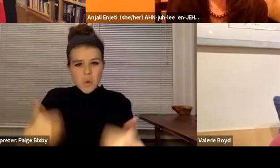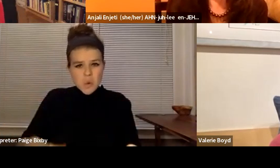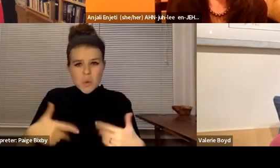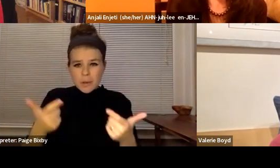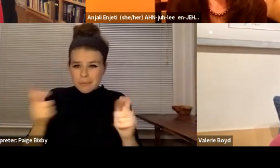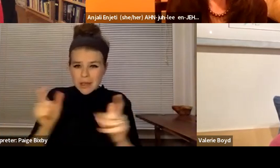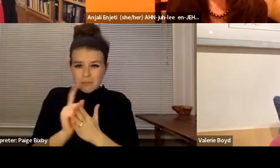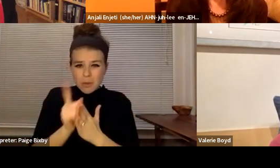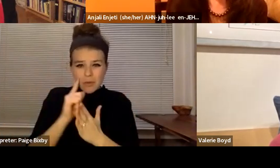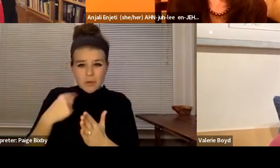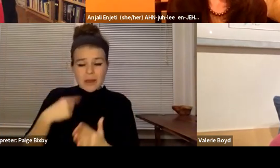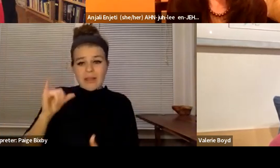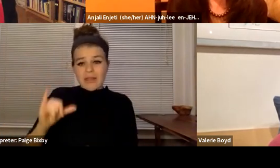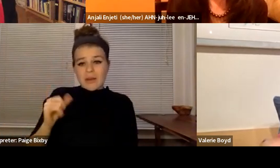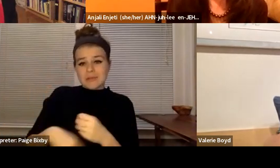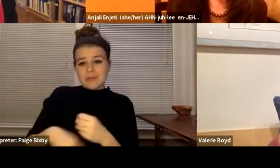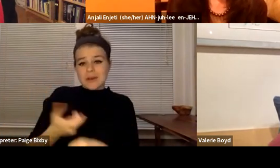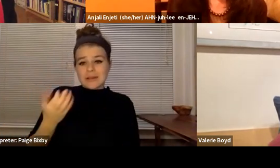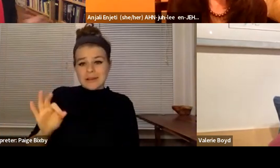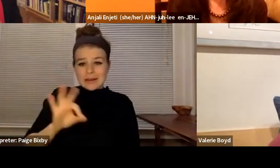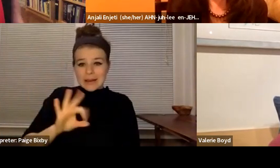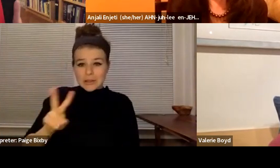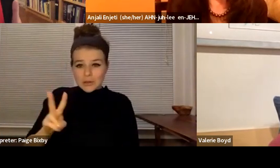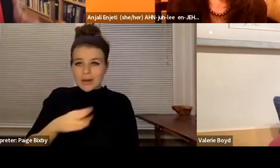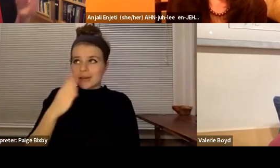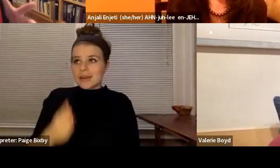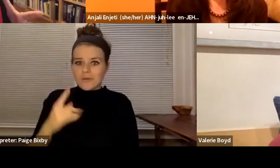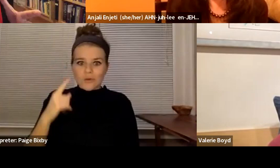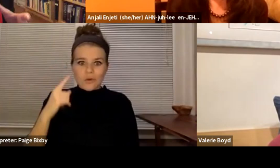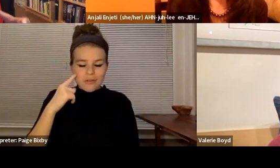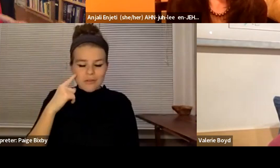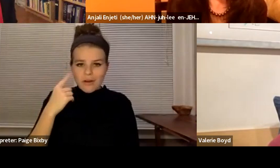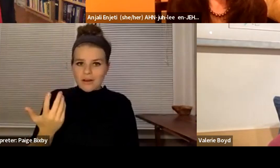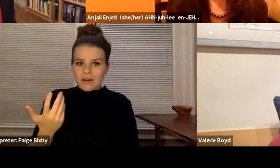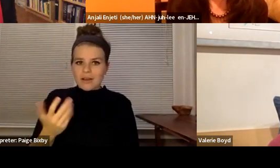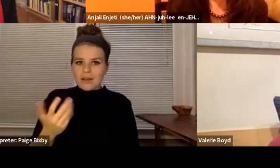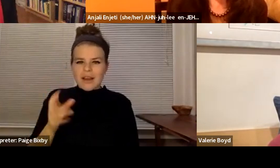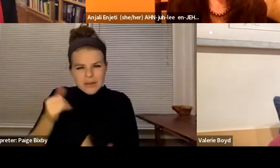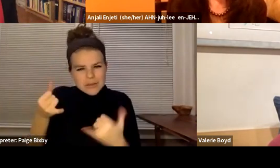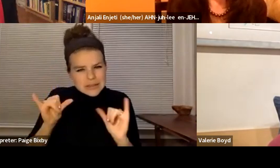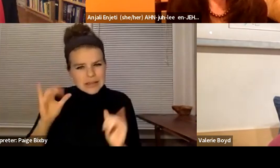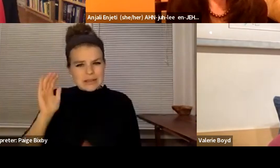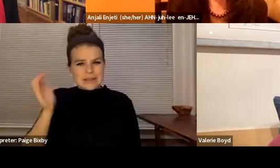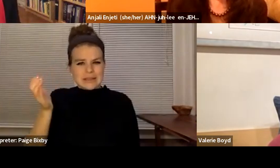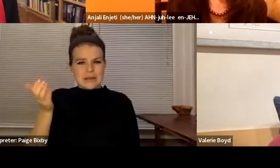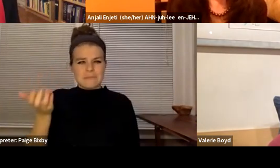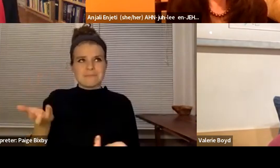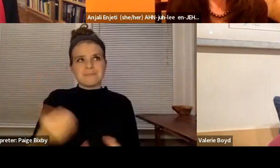was 1992. And I never would have thought that so much time would go, that would still seem,